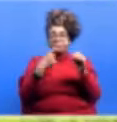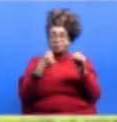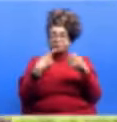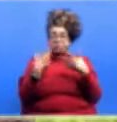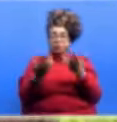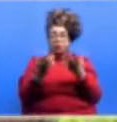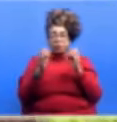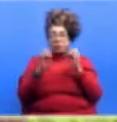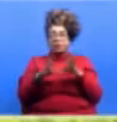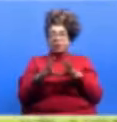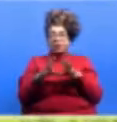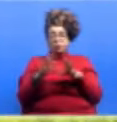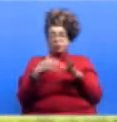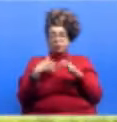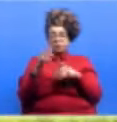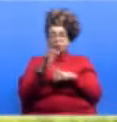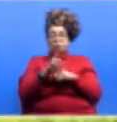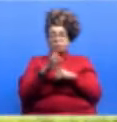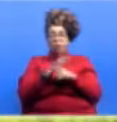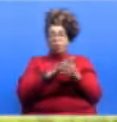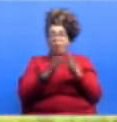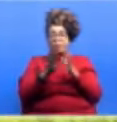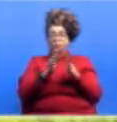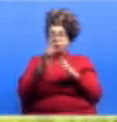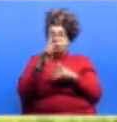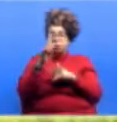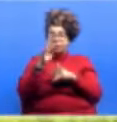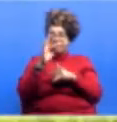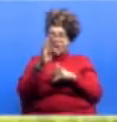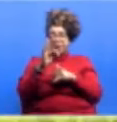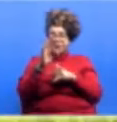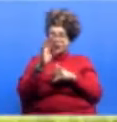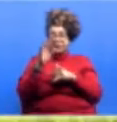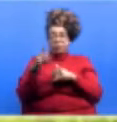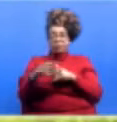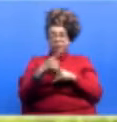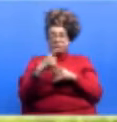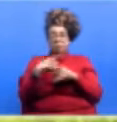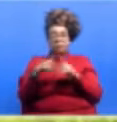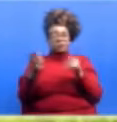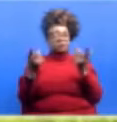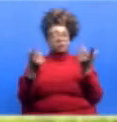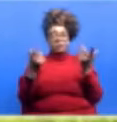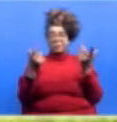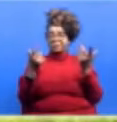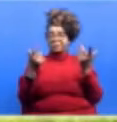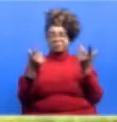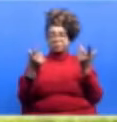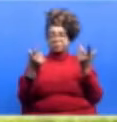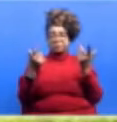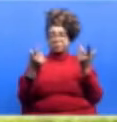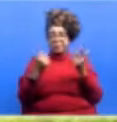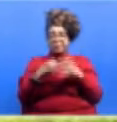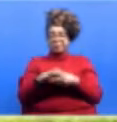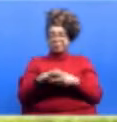la. Tumetumia karibu 300,000, lakini tunaona